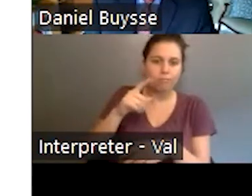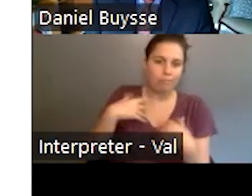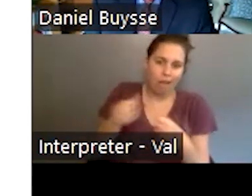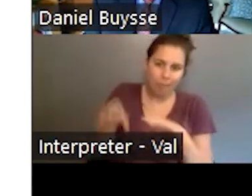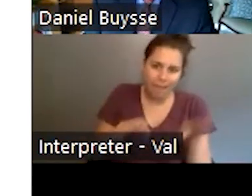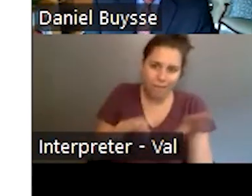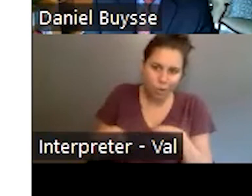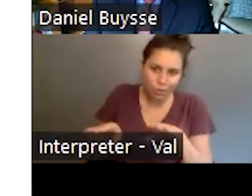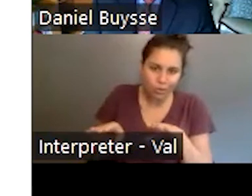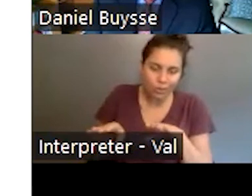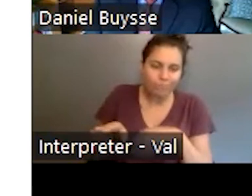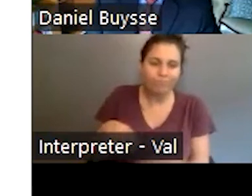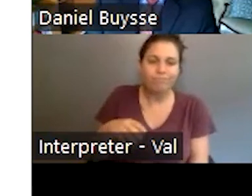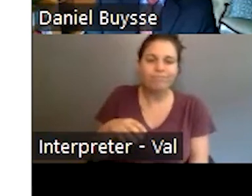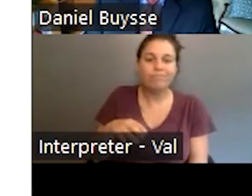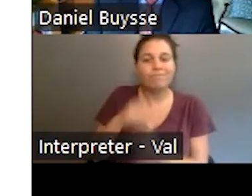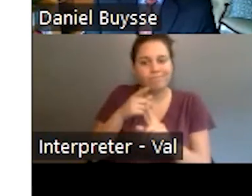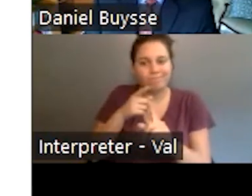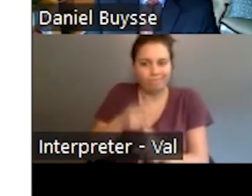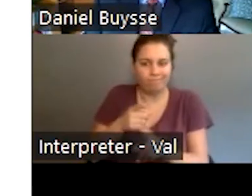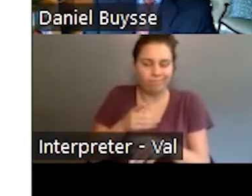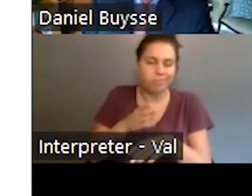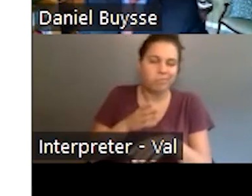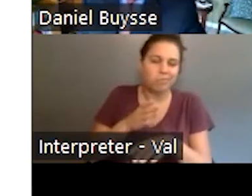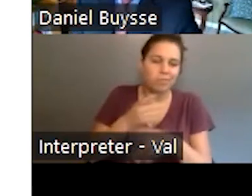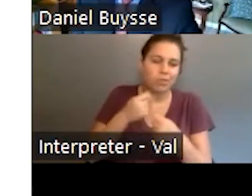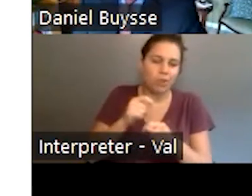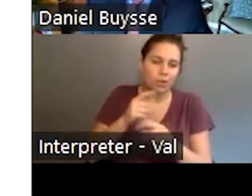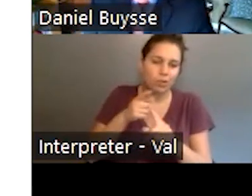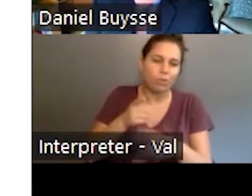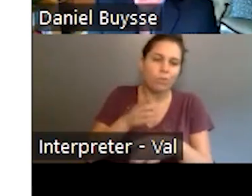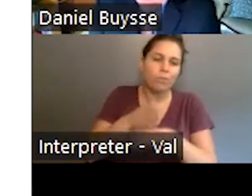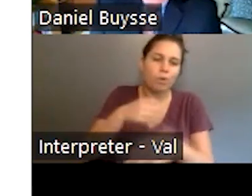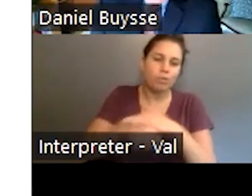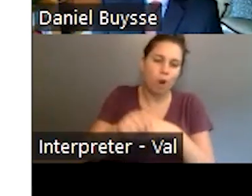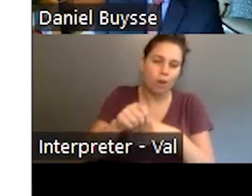behaviors to impact postpartum weight reduction and cardiometabolic health.